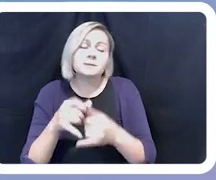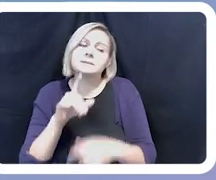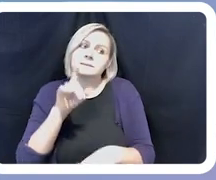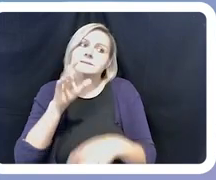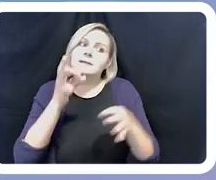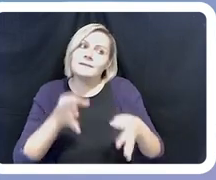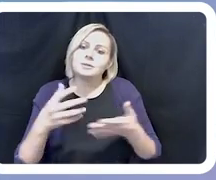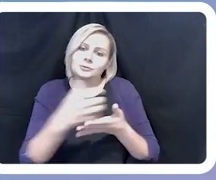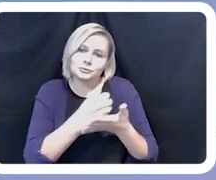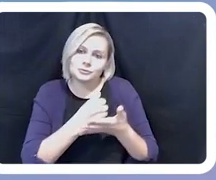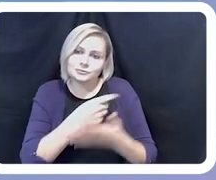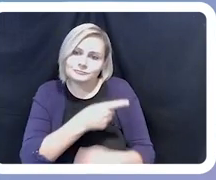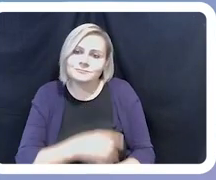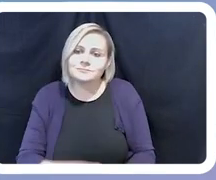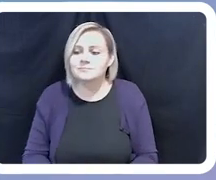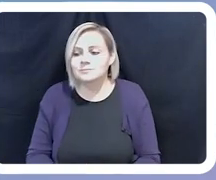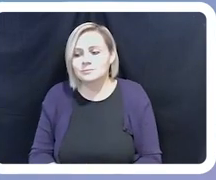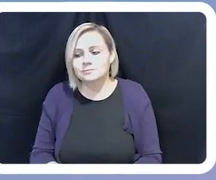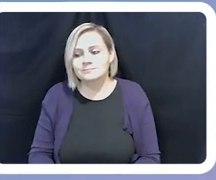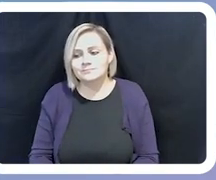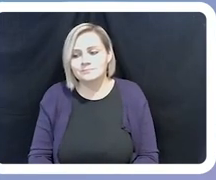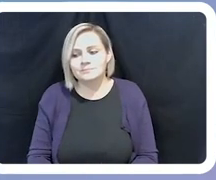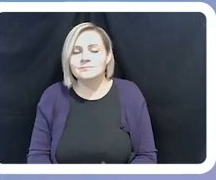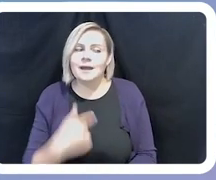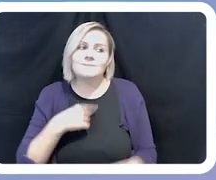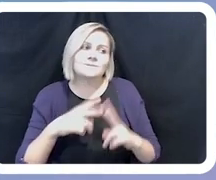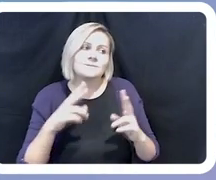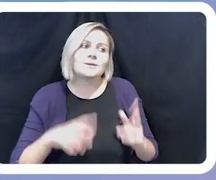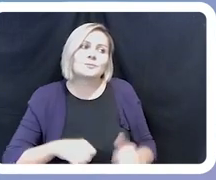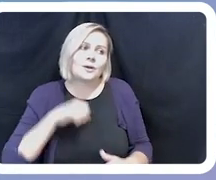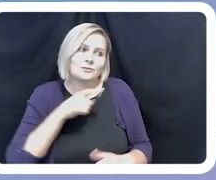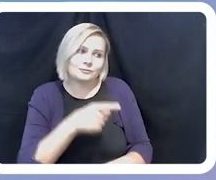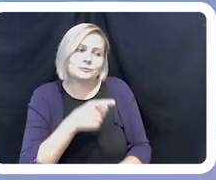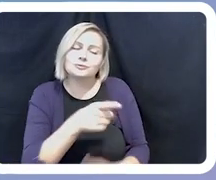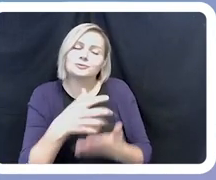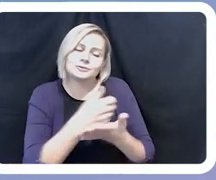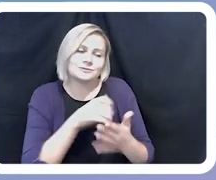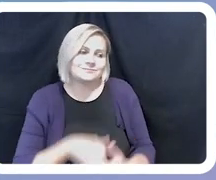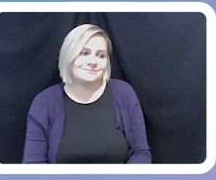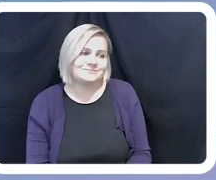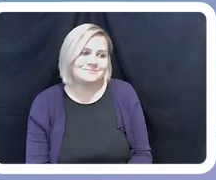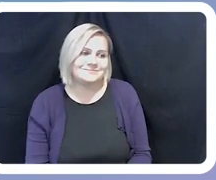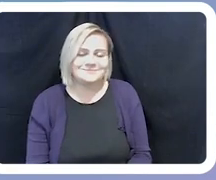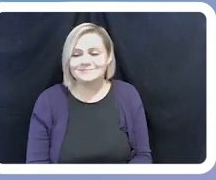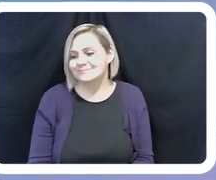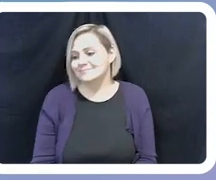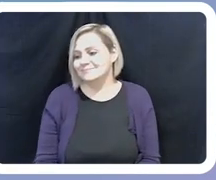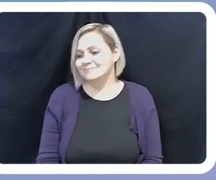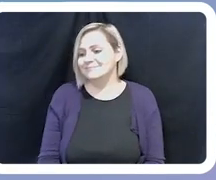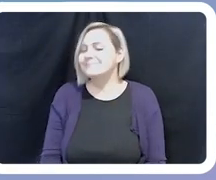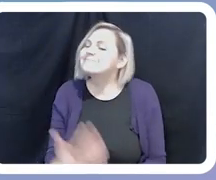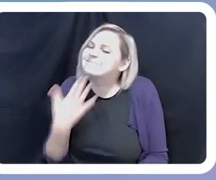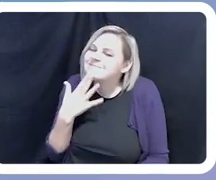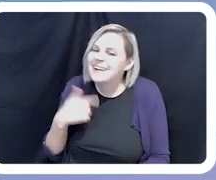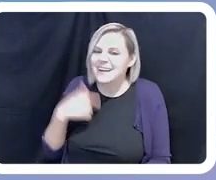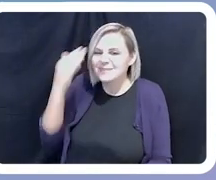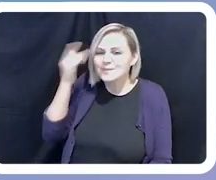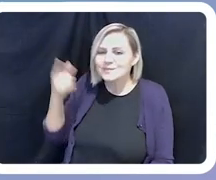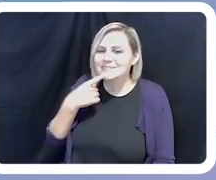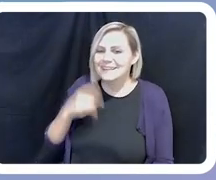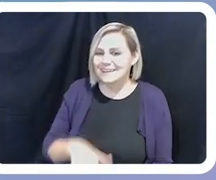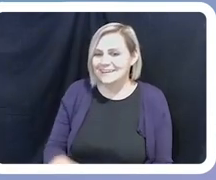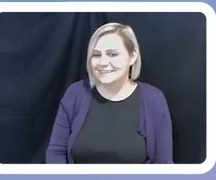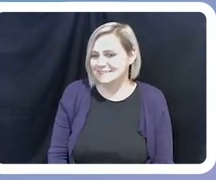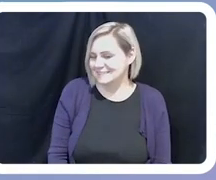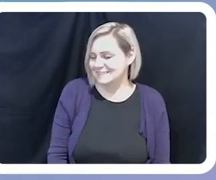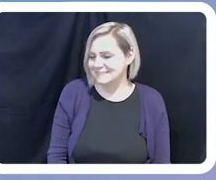and very deserving of it. And you've achieved so much, so I'm very proud of you and you deserve this so much.